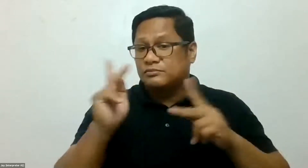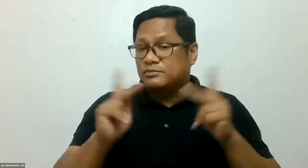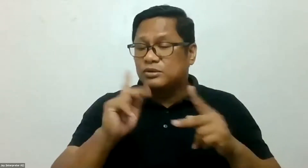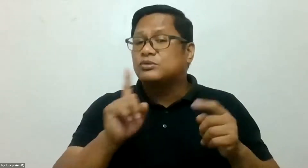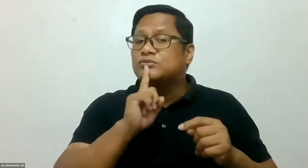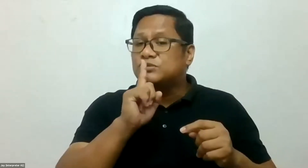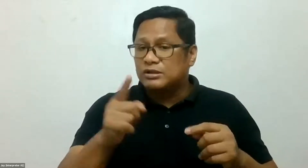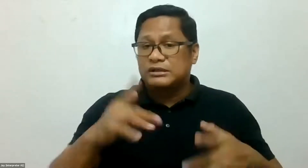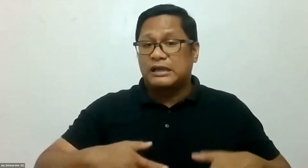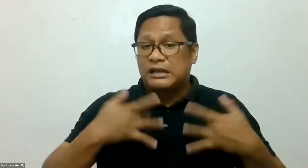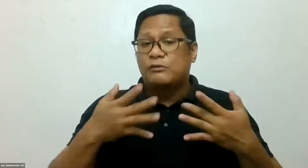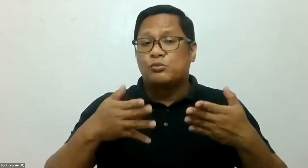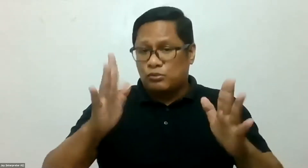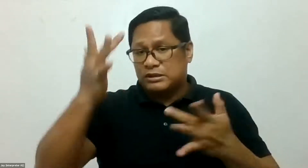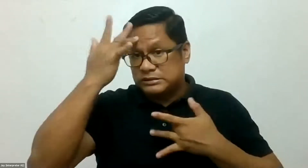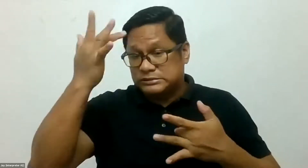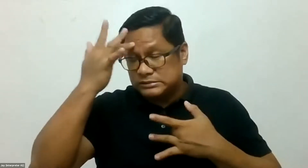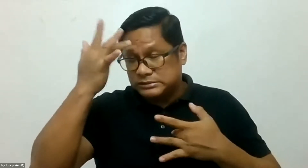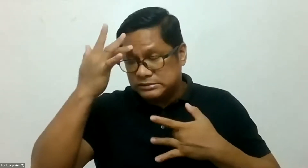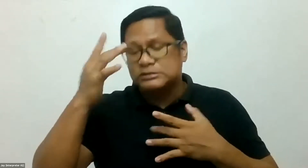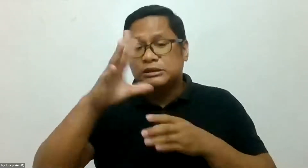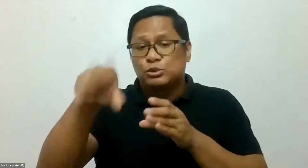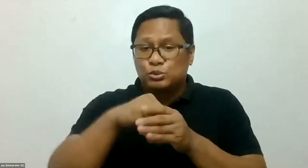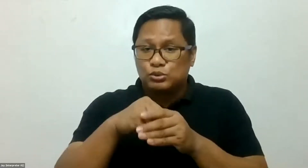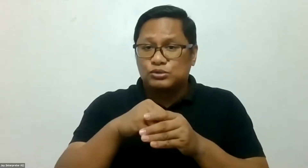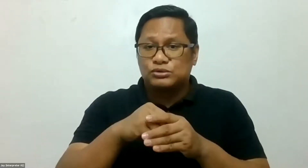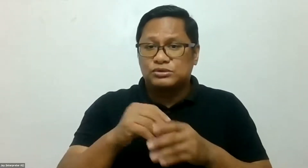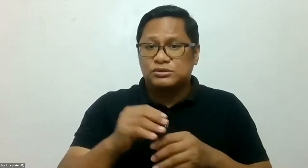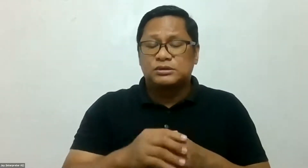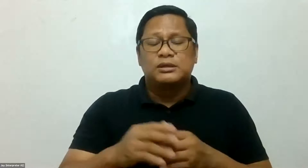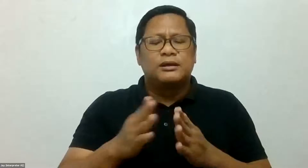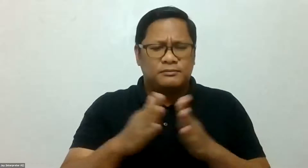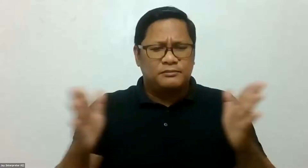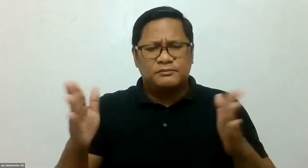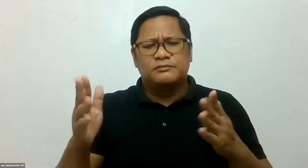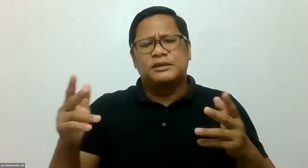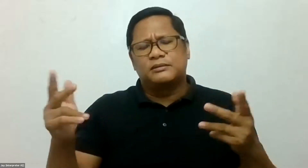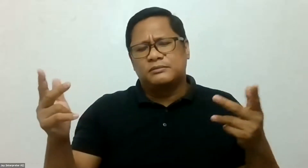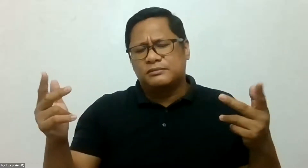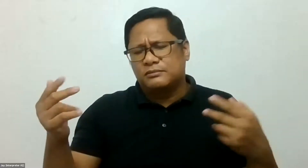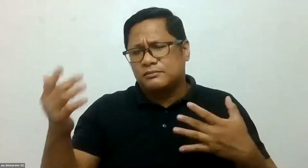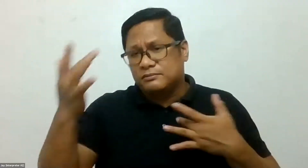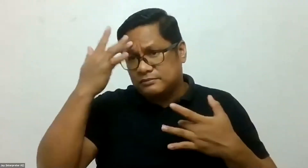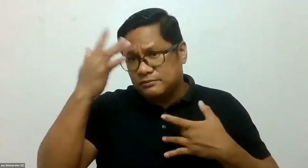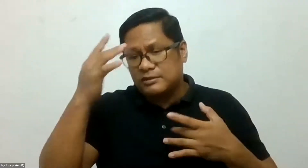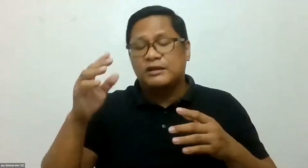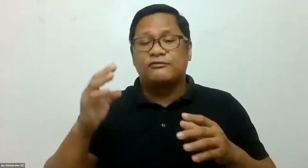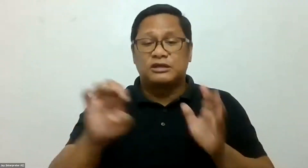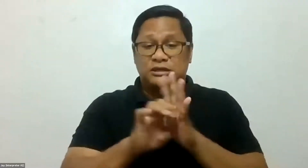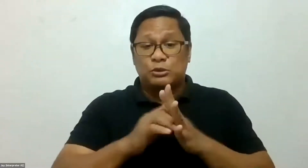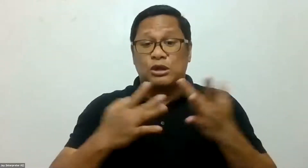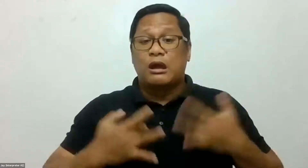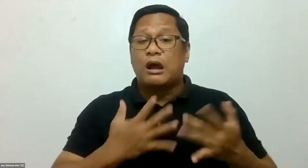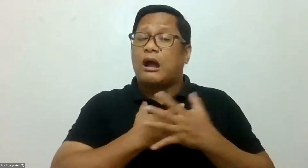to lifestyle diseases, which include major ailments such as cardiovascular